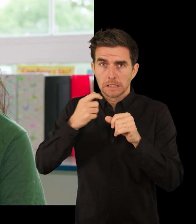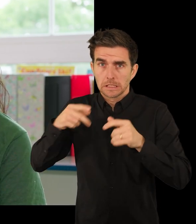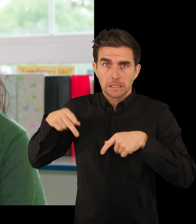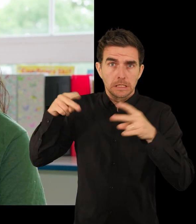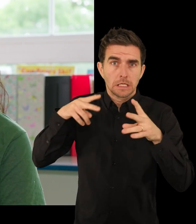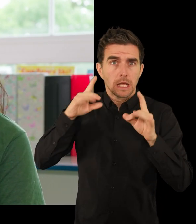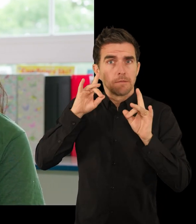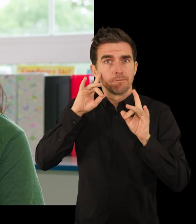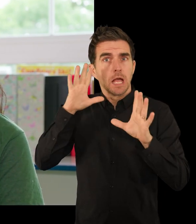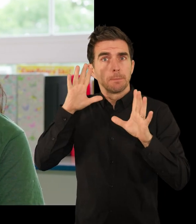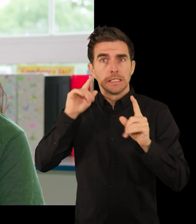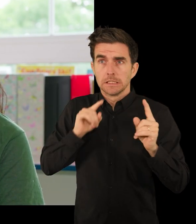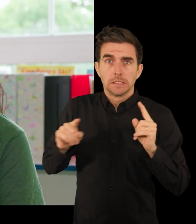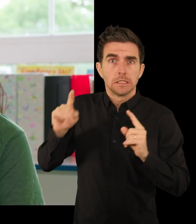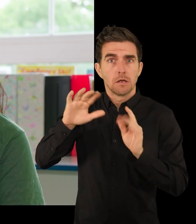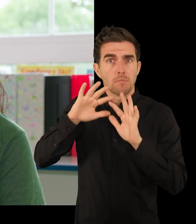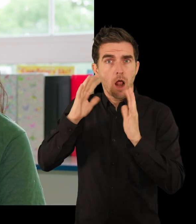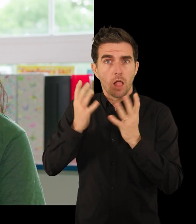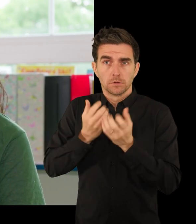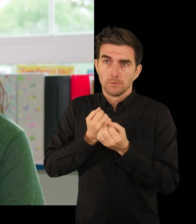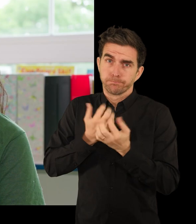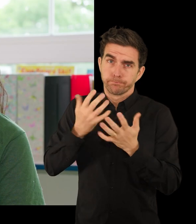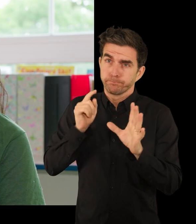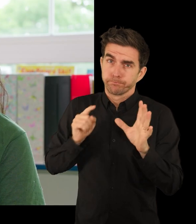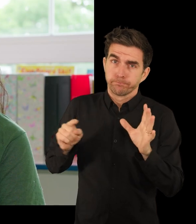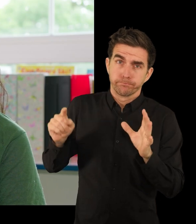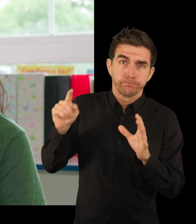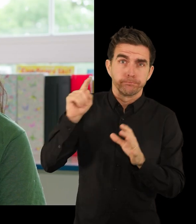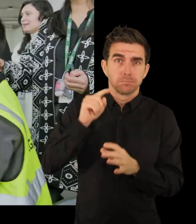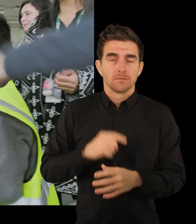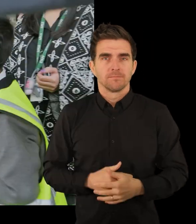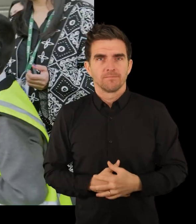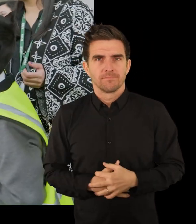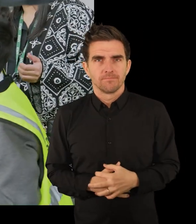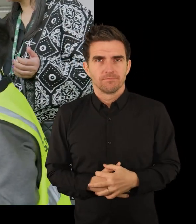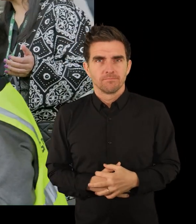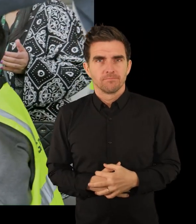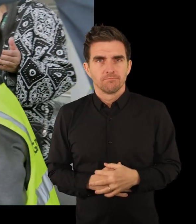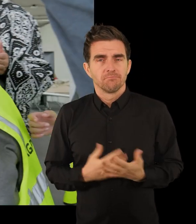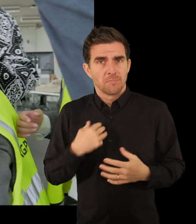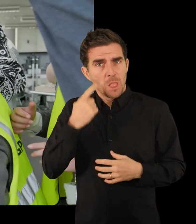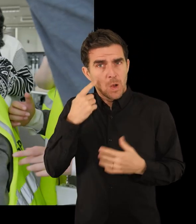many famous buildings in many countries.